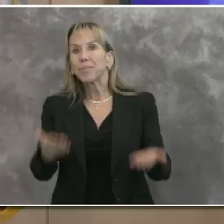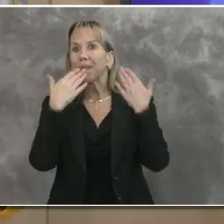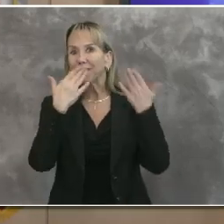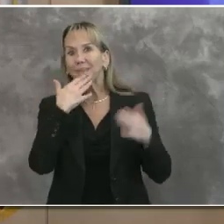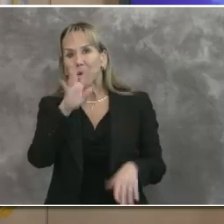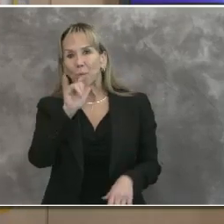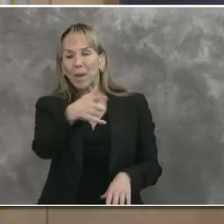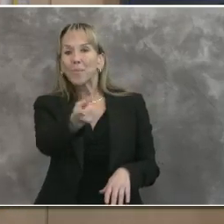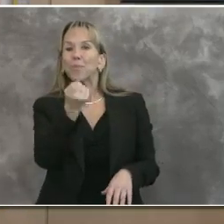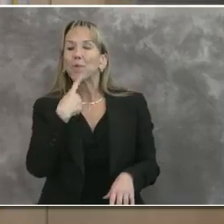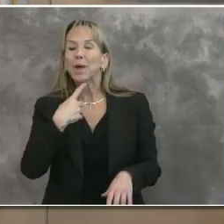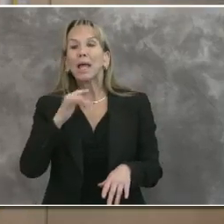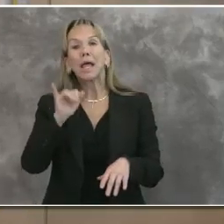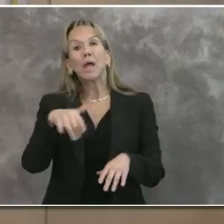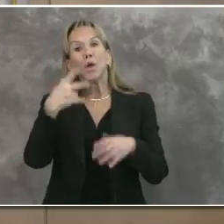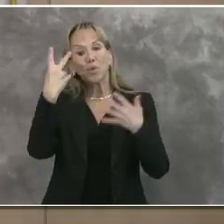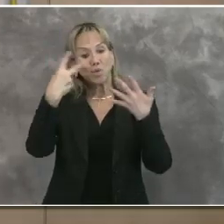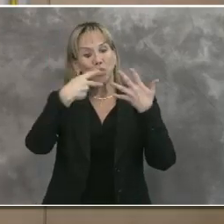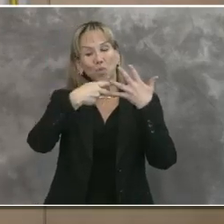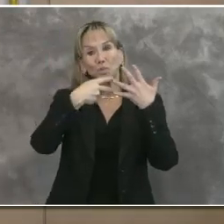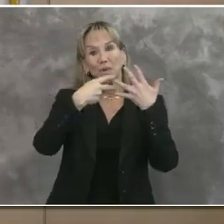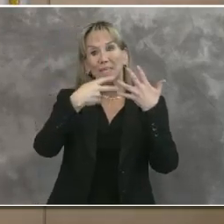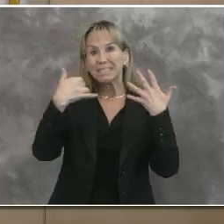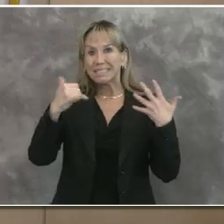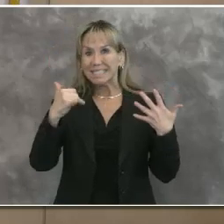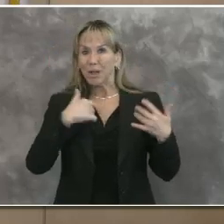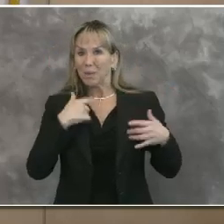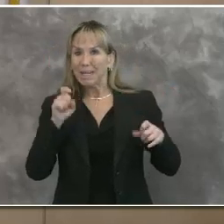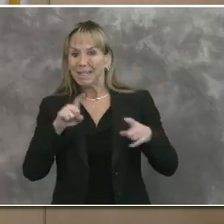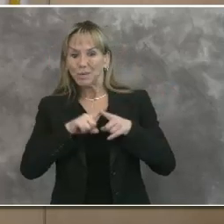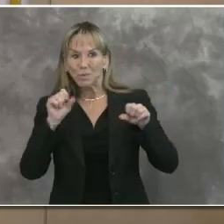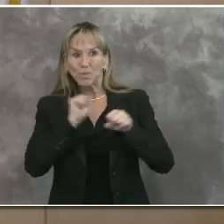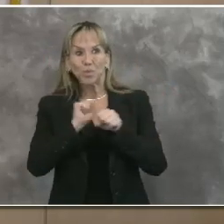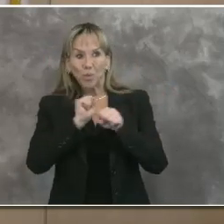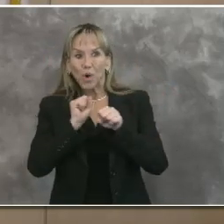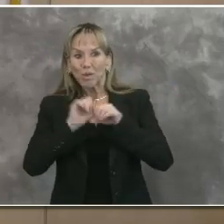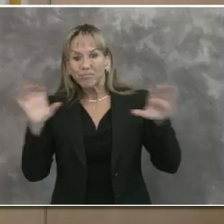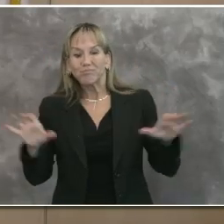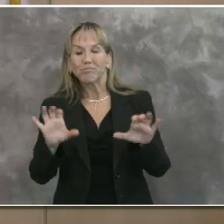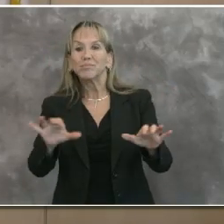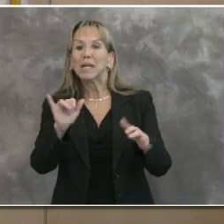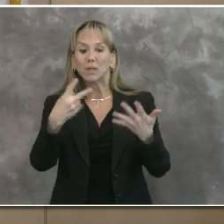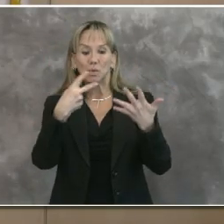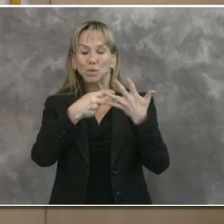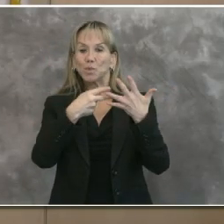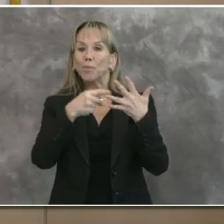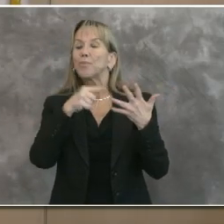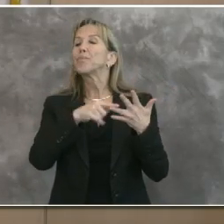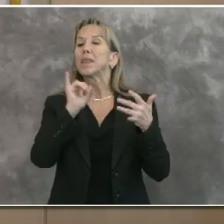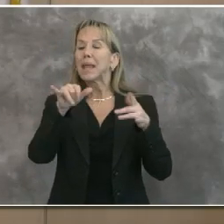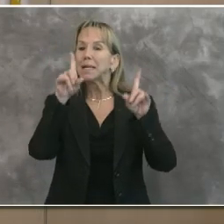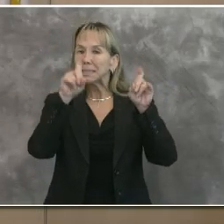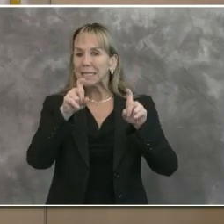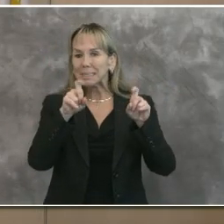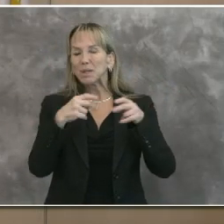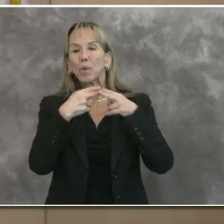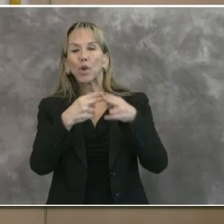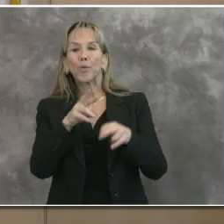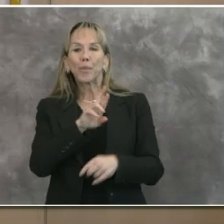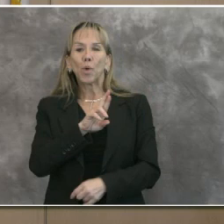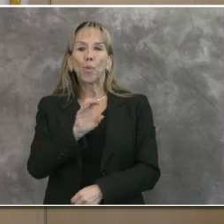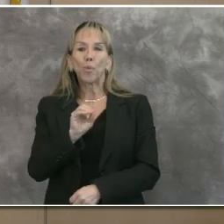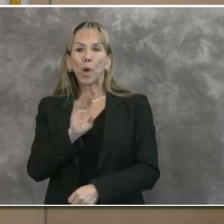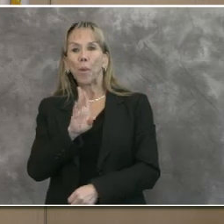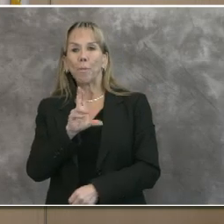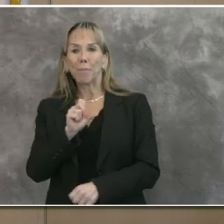Thank you, Will, for that question. The 2 that we still have work to do on, again, is the robust testing, and we are very confident that